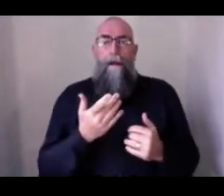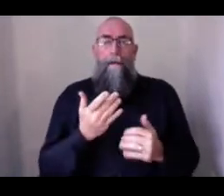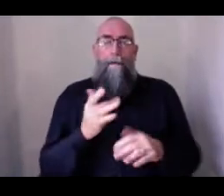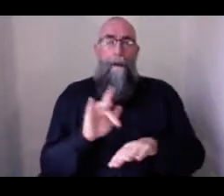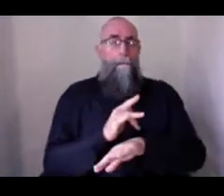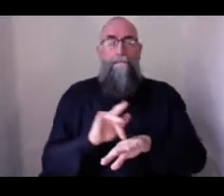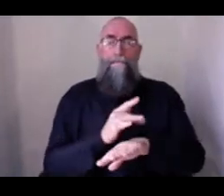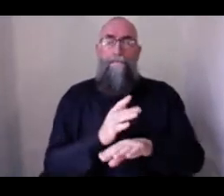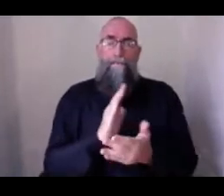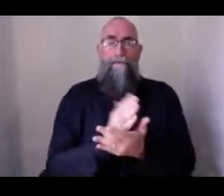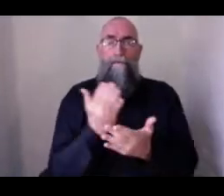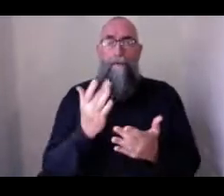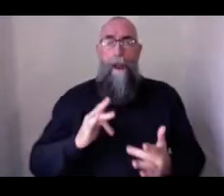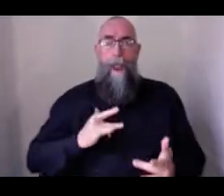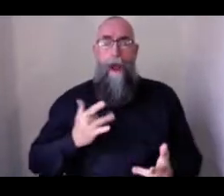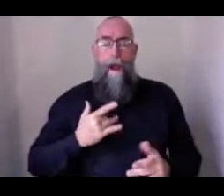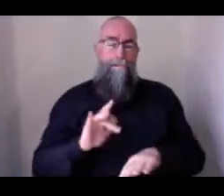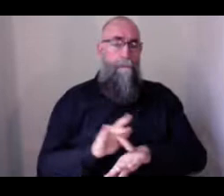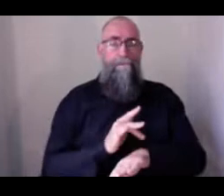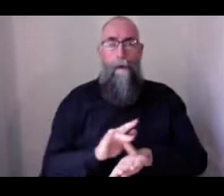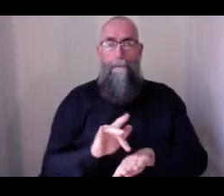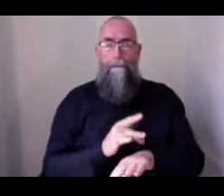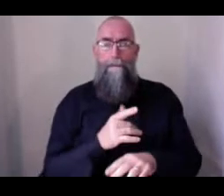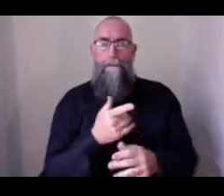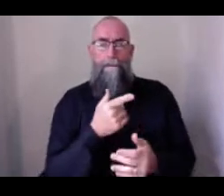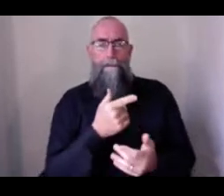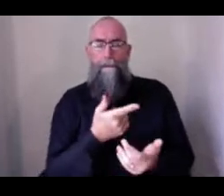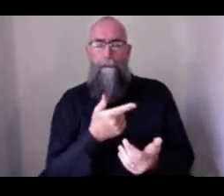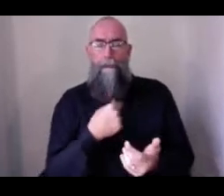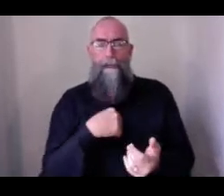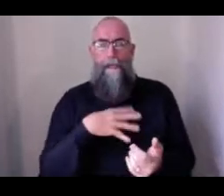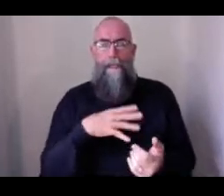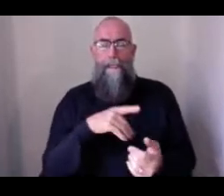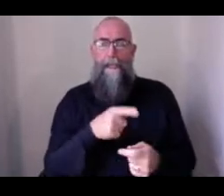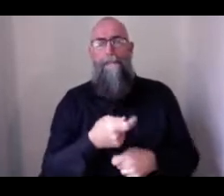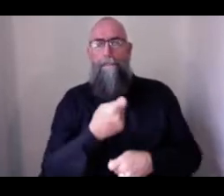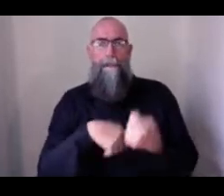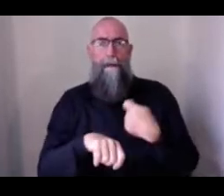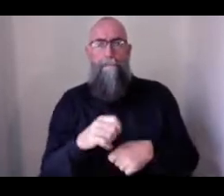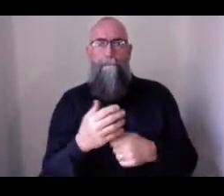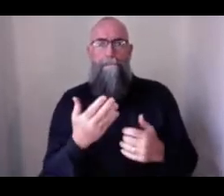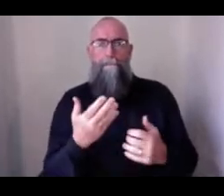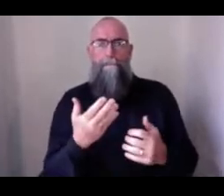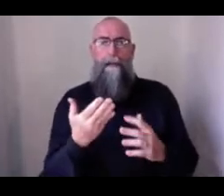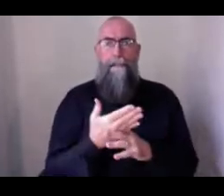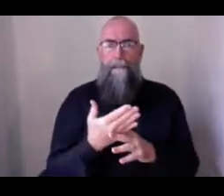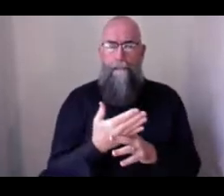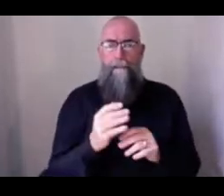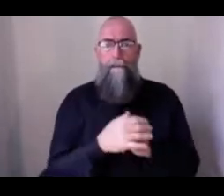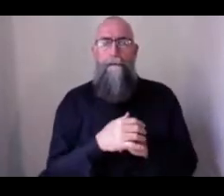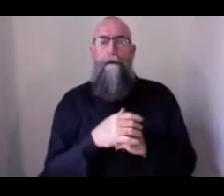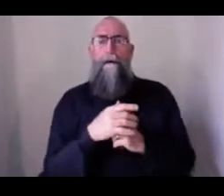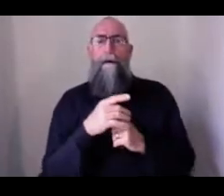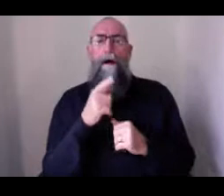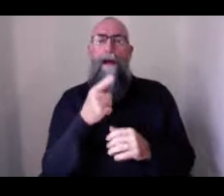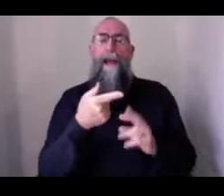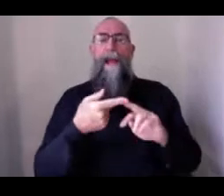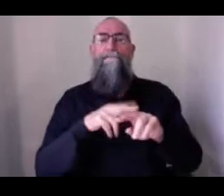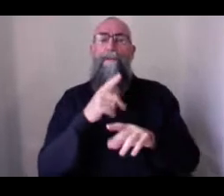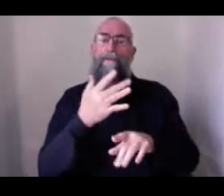describing? Yes, you could, definitely. I think that's a really great question, specifically to talk to